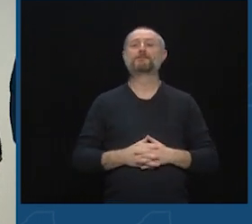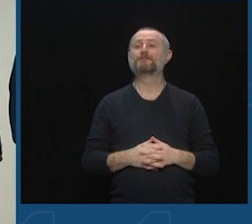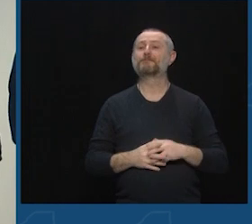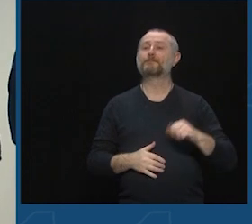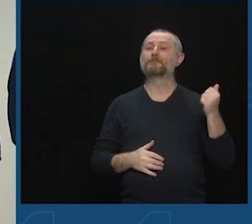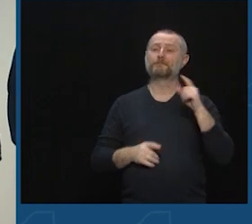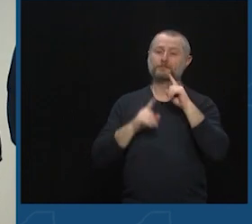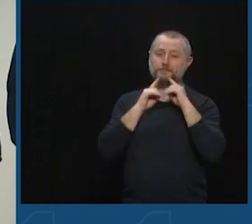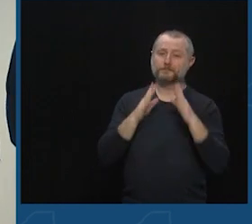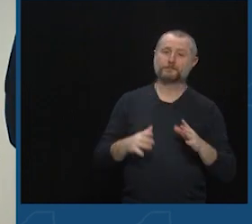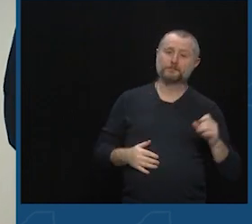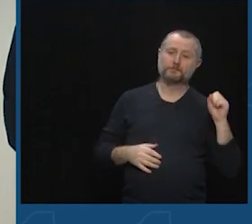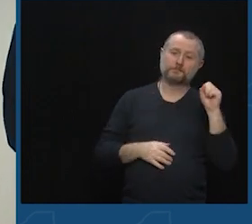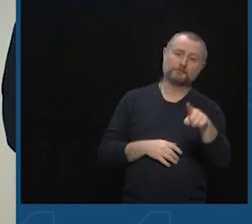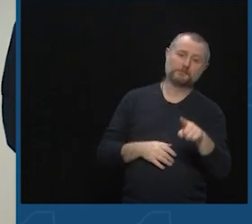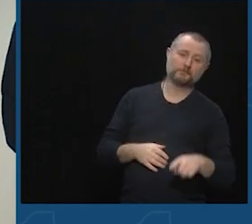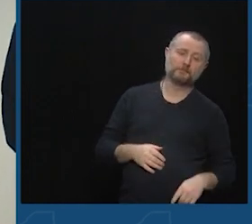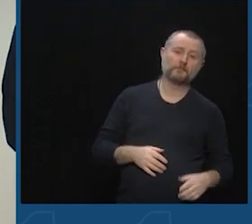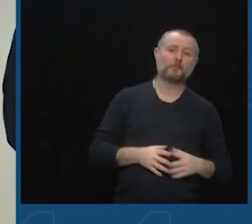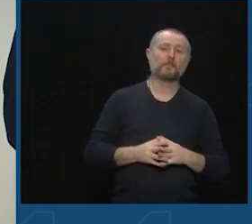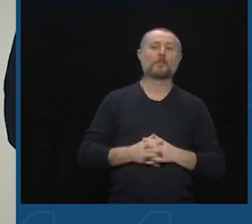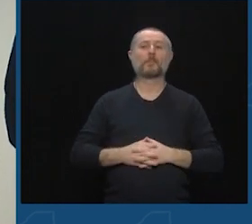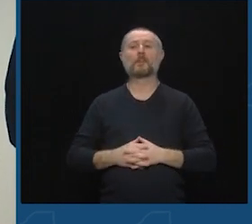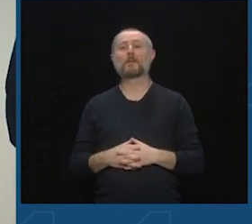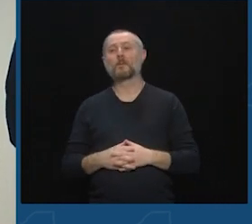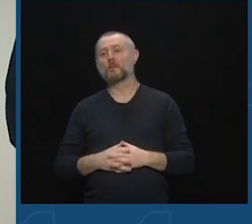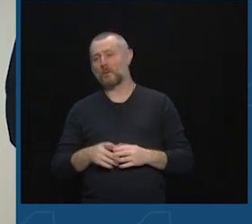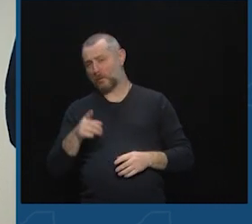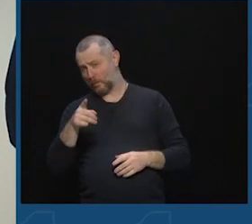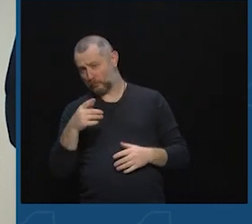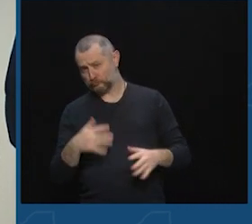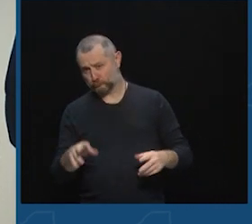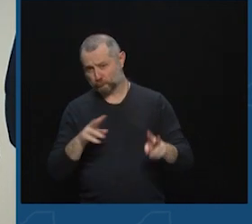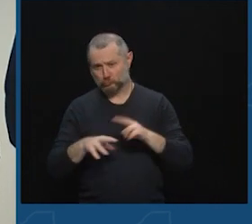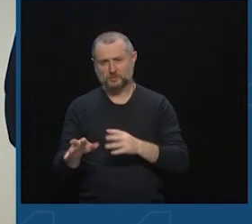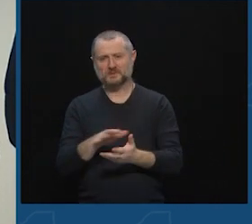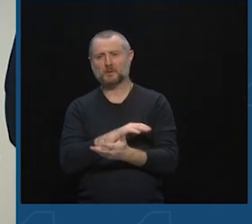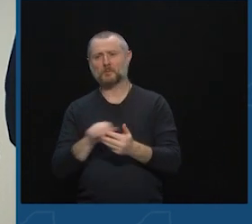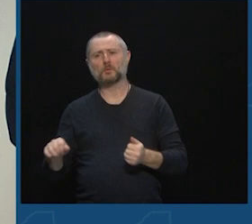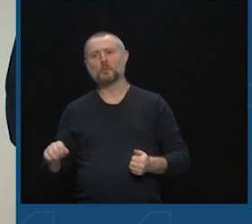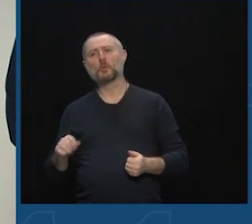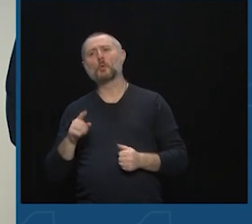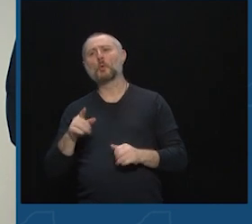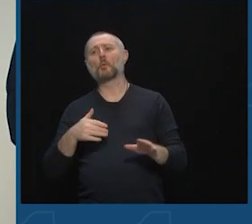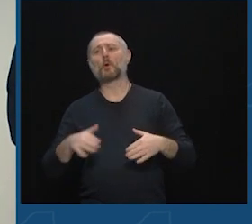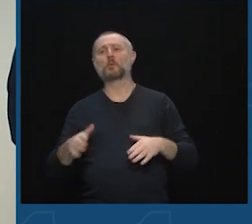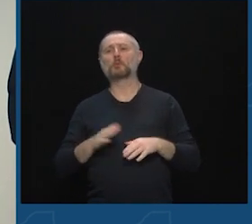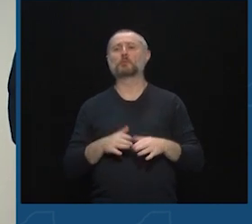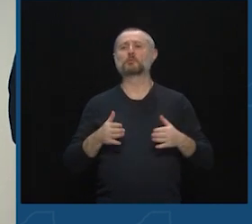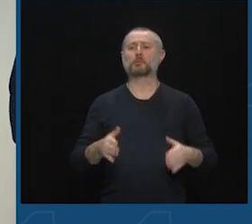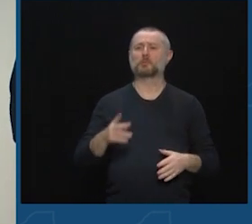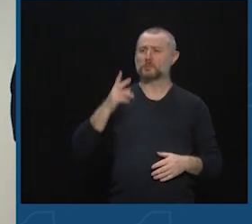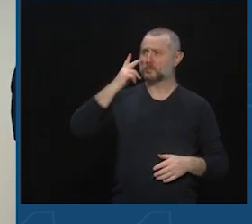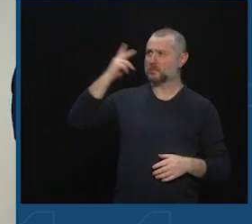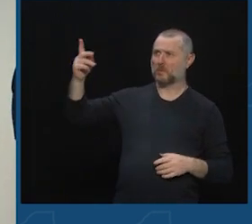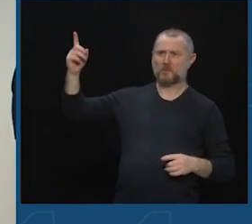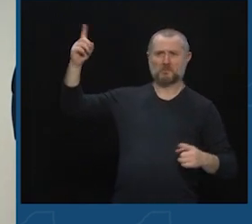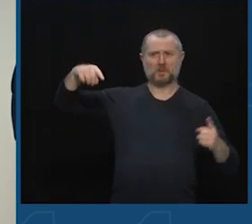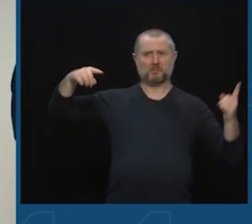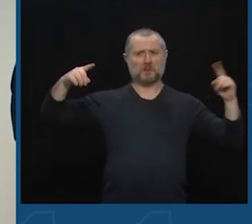Someone else? You got a chance to tour some of the storm damage. Just what was your initial reaction walking down that road, seeing the down power lines and the down